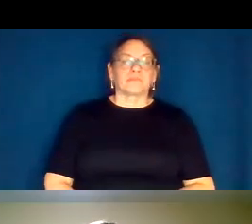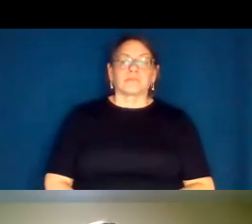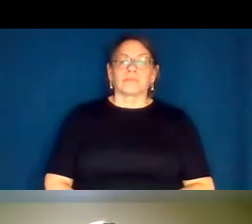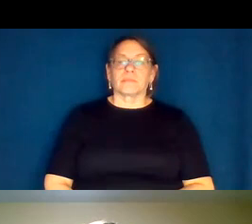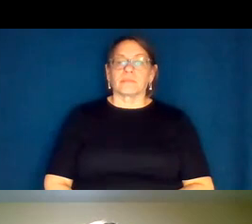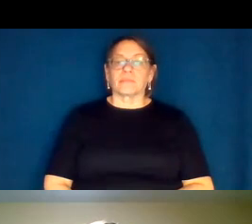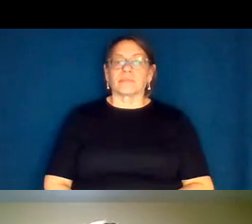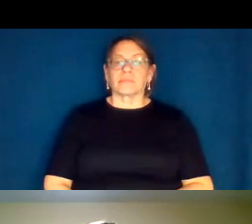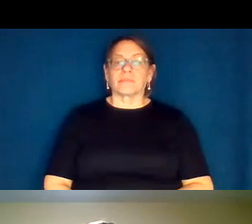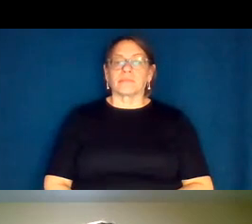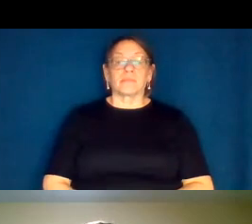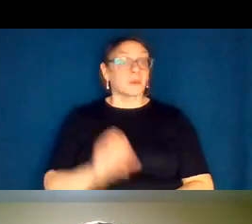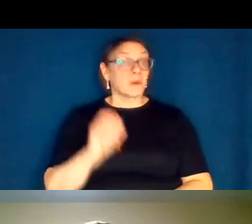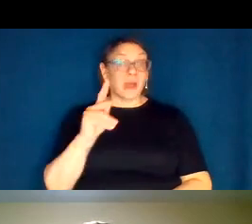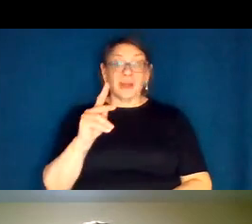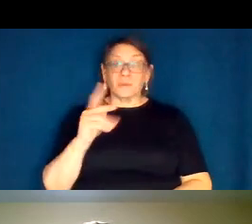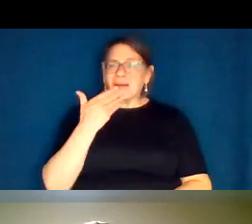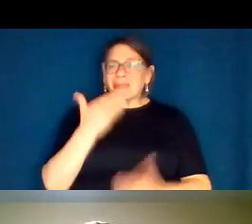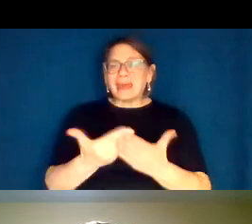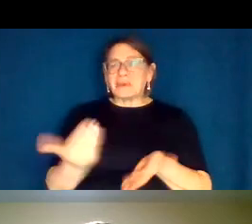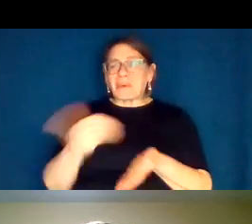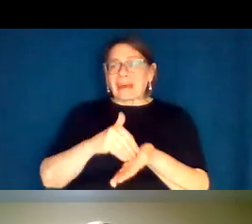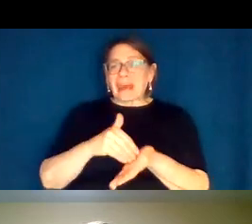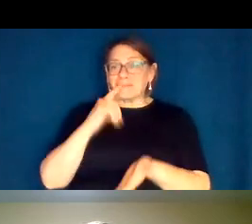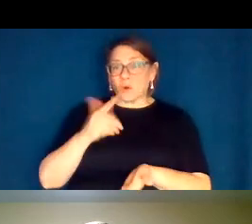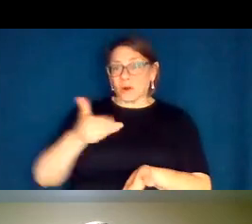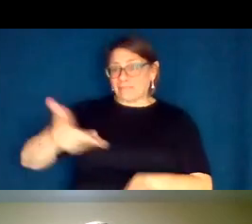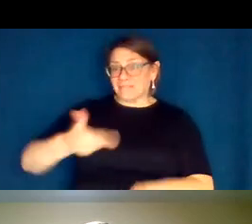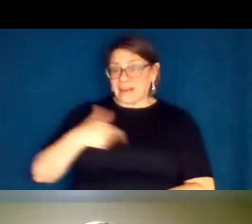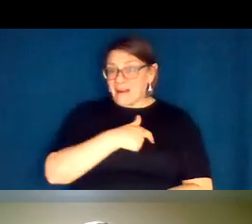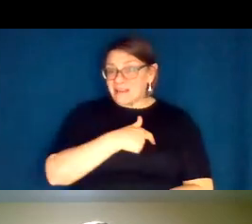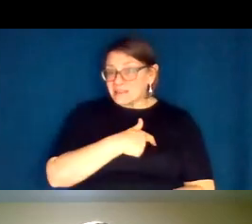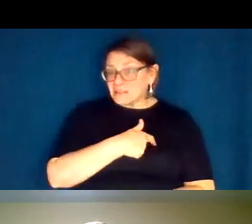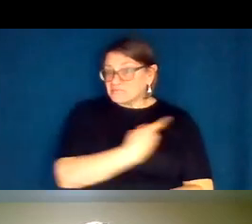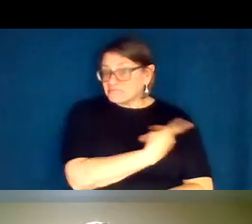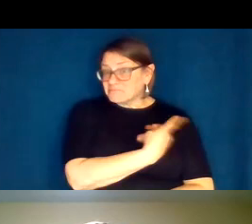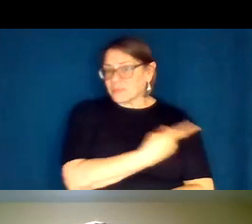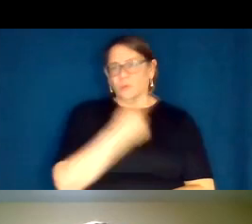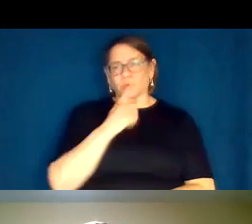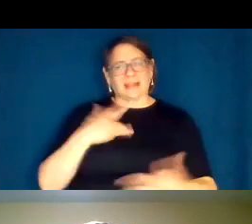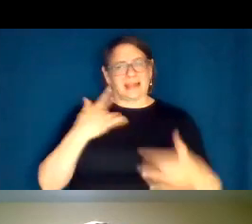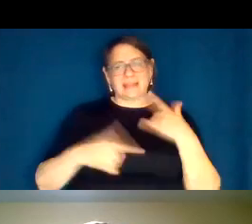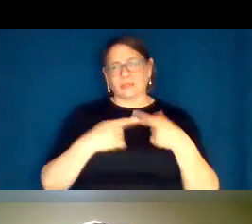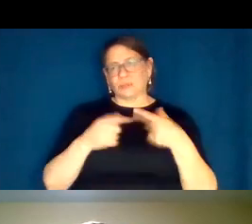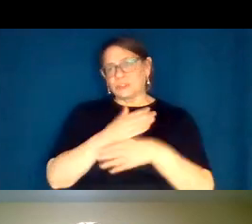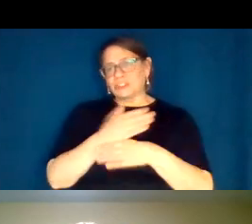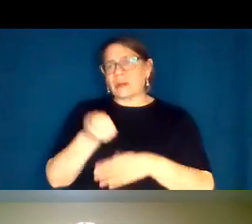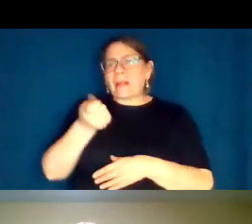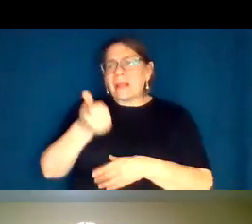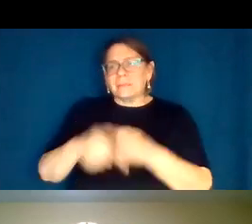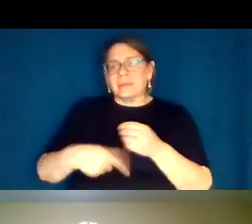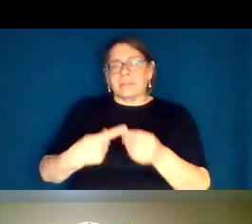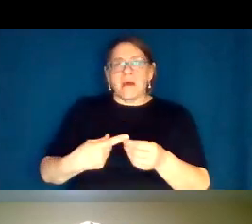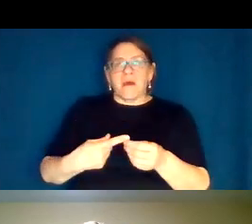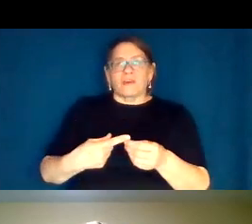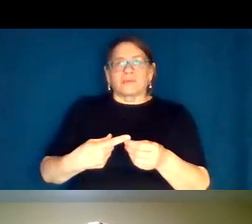Okay. Well, thank you again so much for having us. We are really excited to share a little bit about